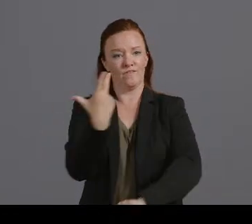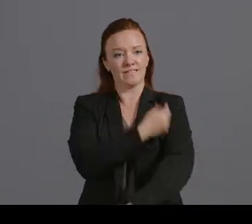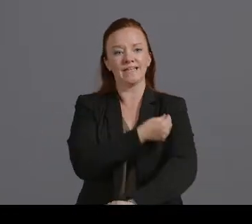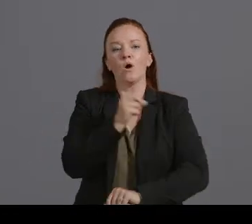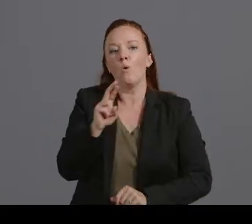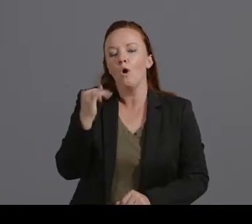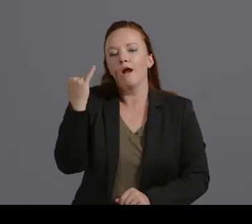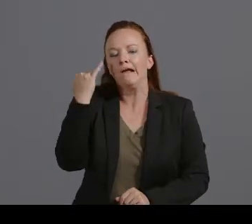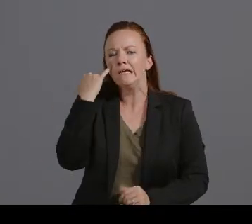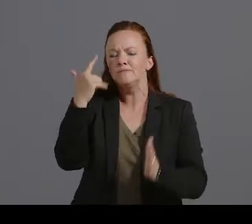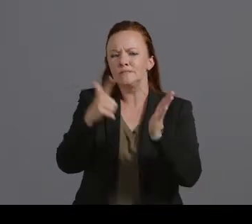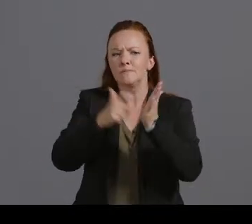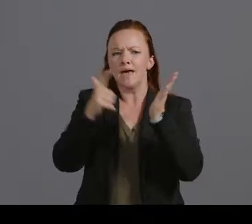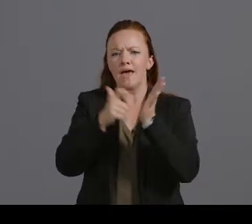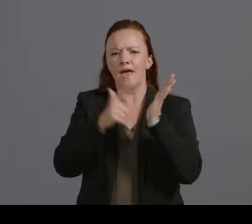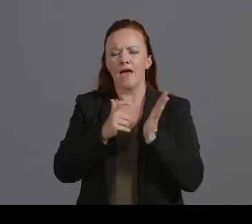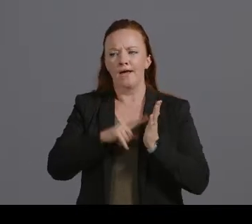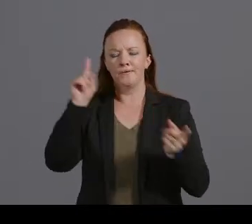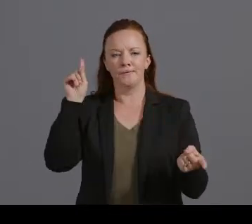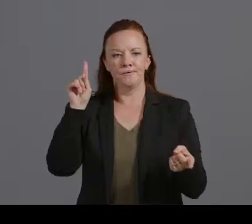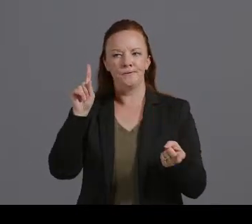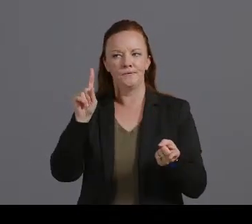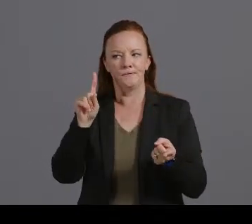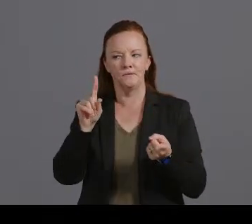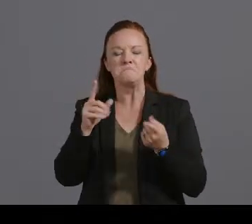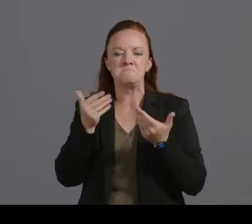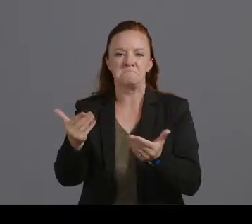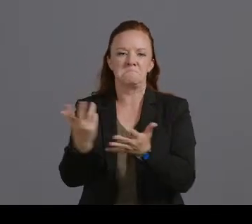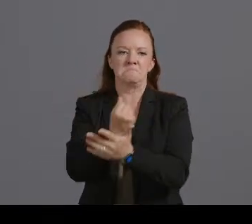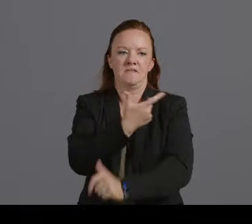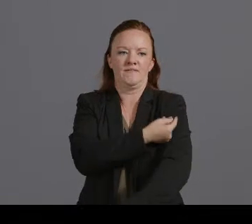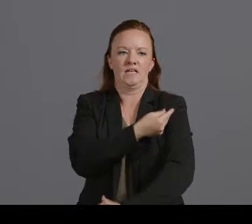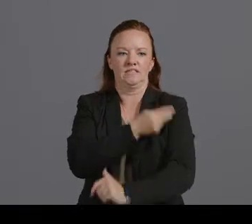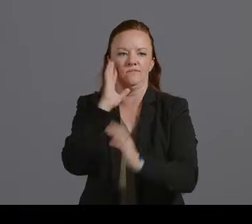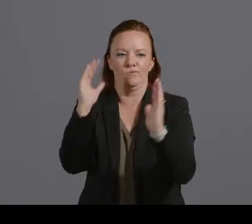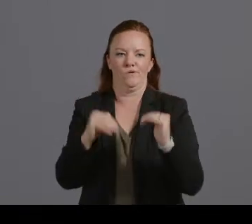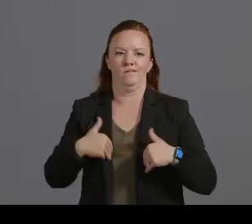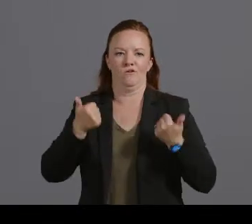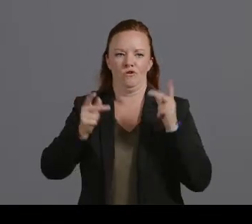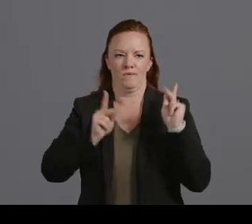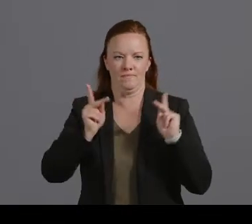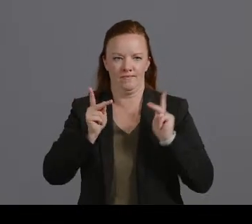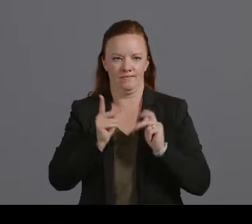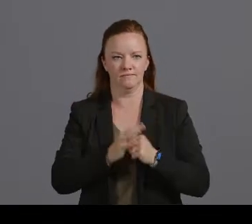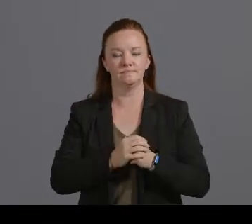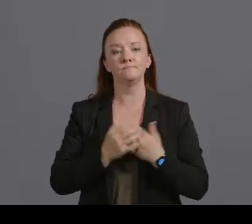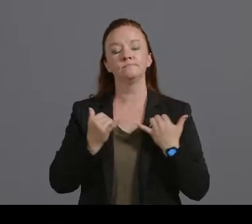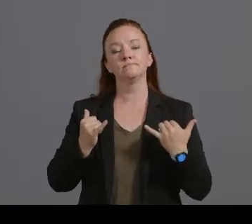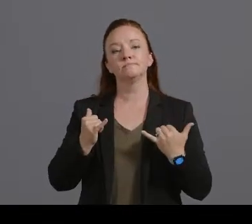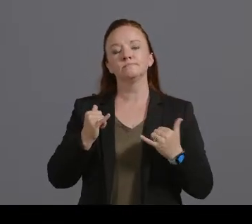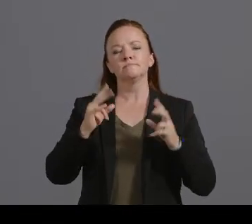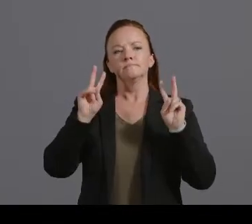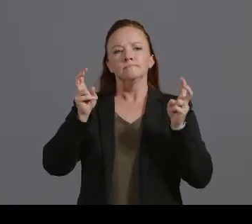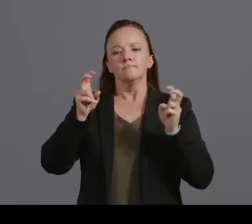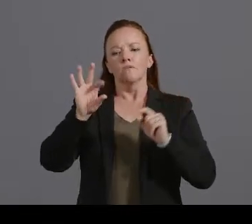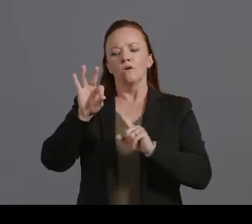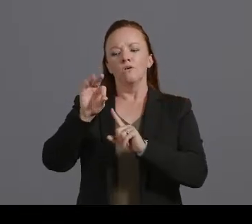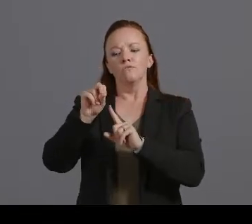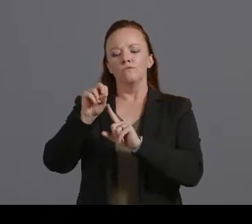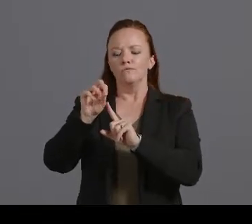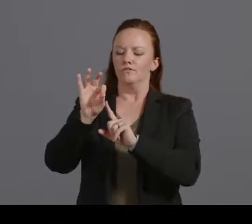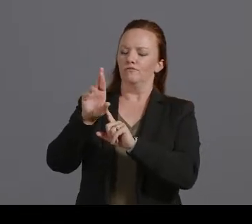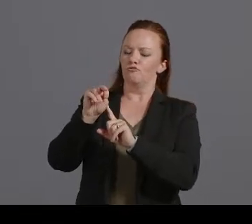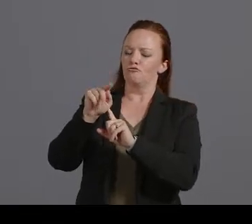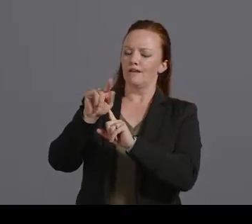So as we look at those frontline essential workers, this is a much more narrow group than our initial essential workers contained